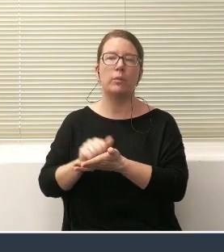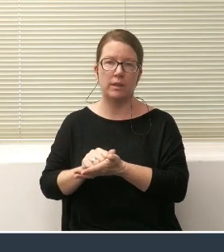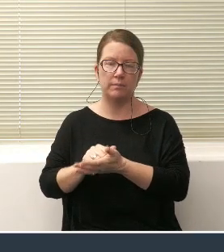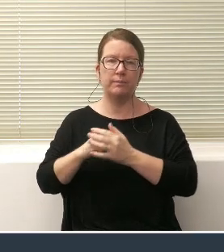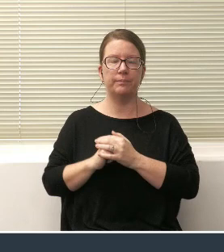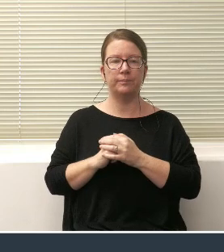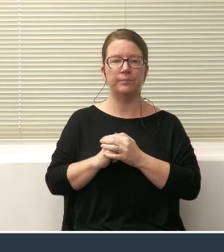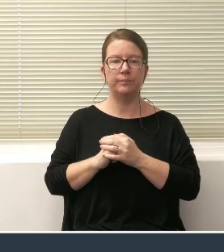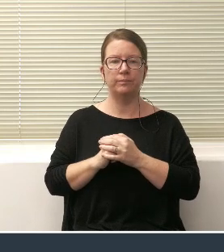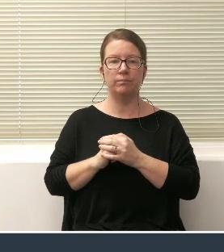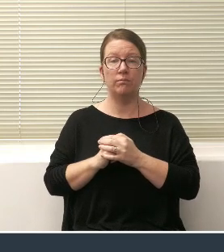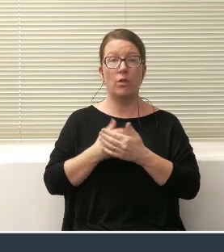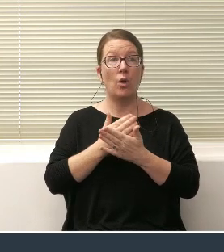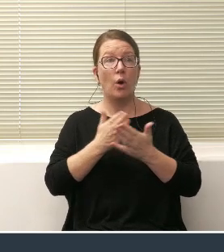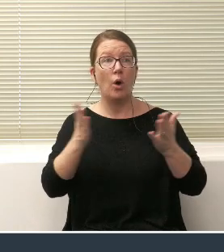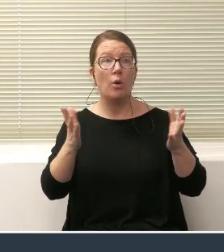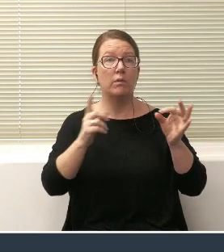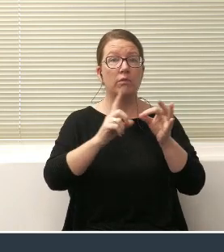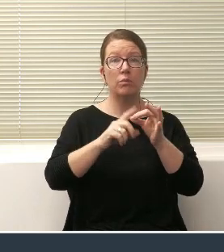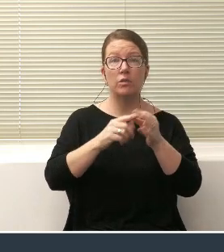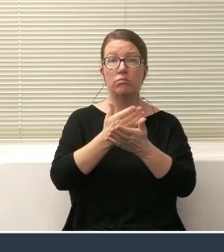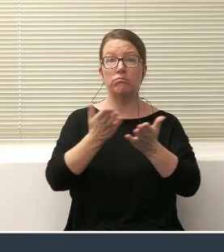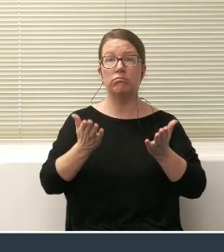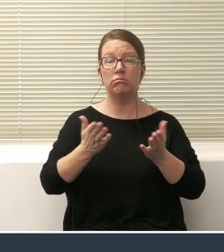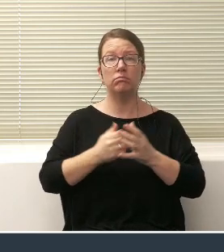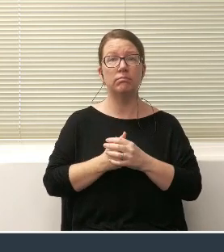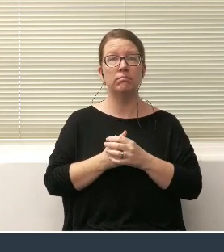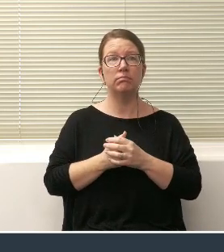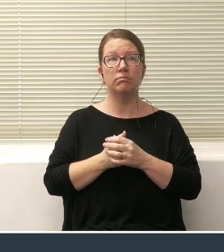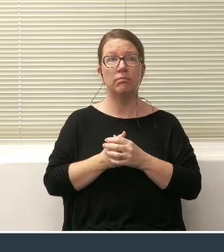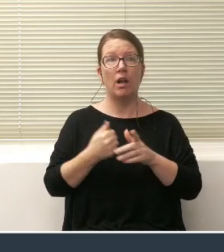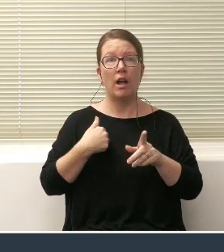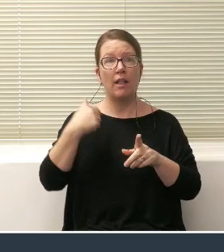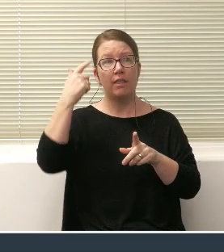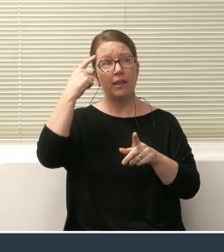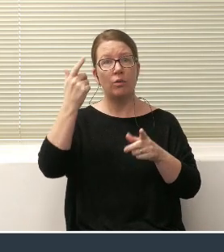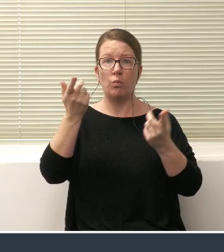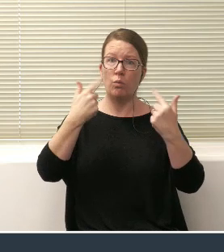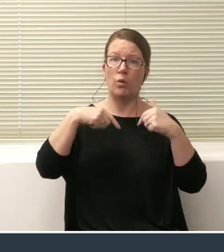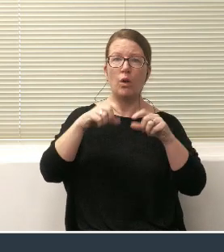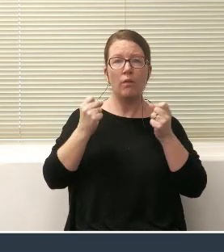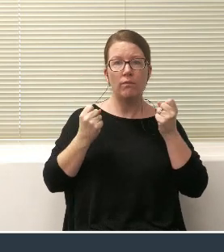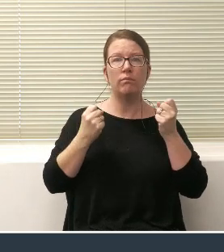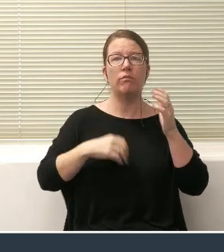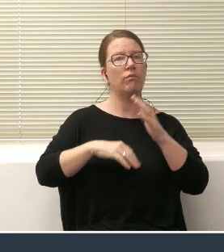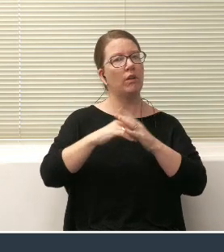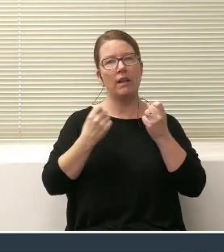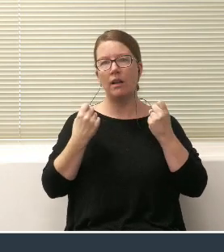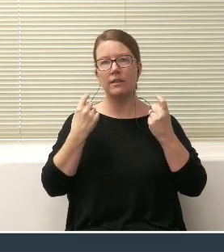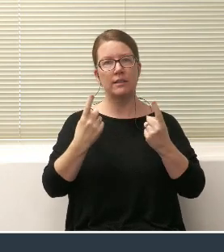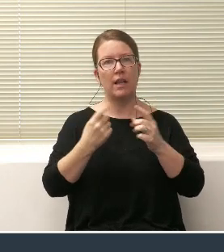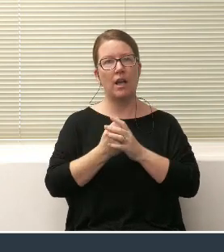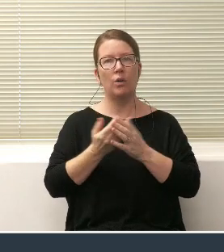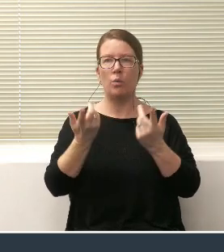questions of the council officers. I think we all have a very good understanding. We've